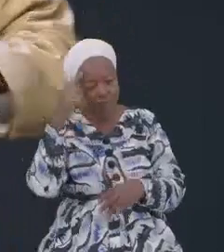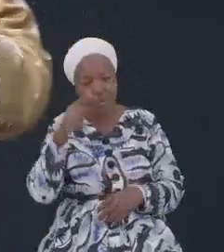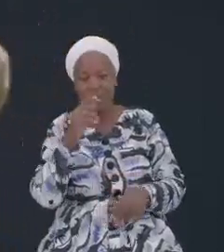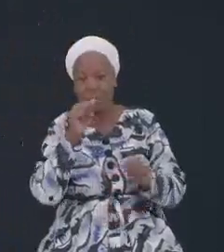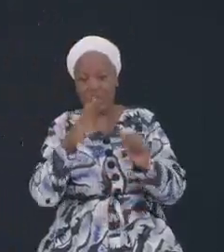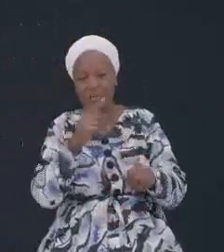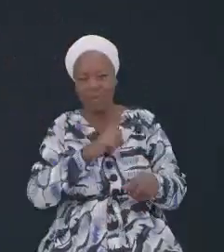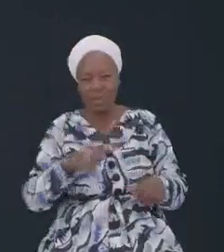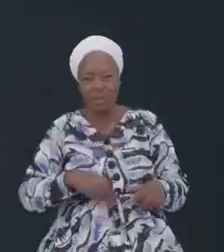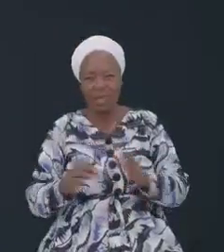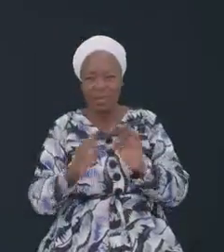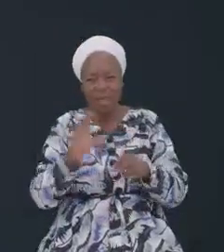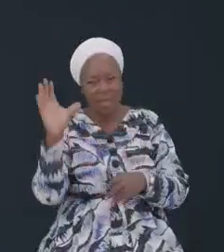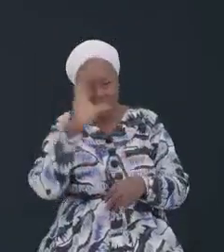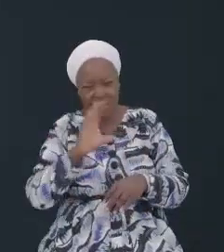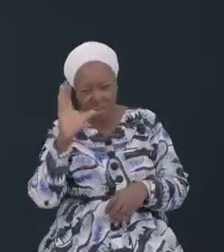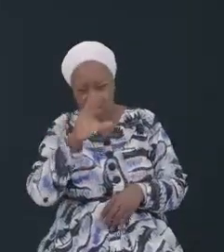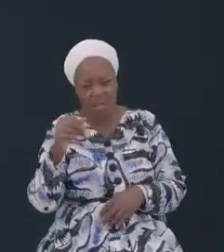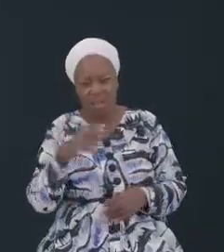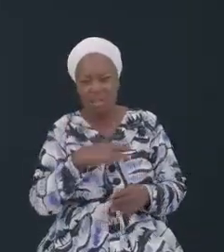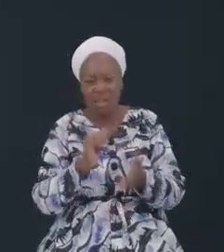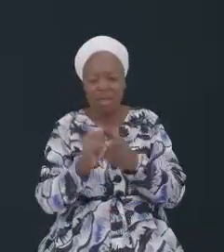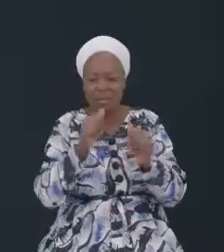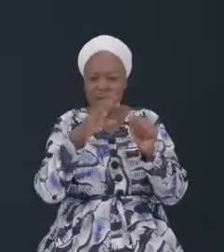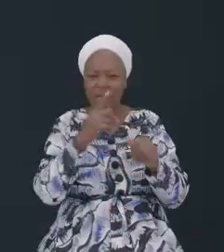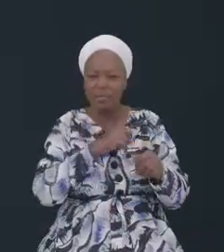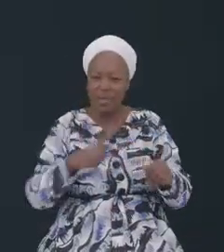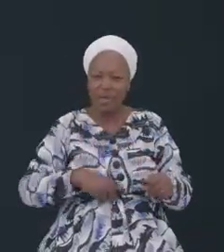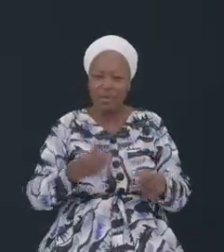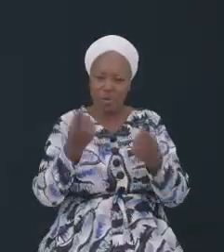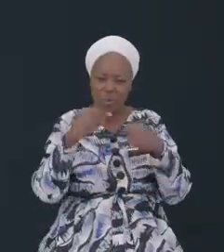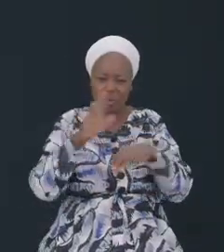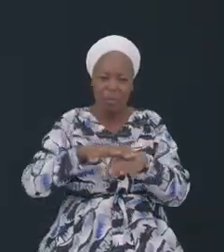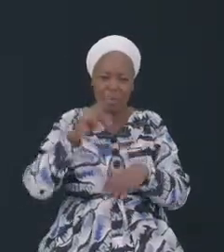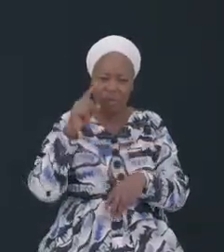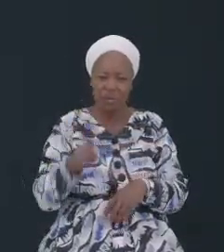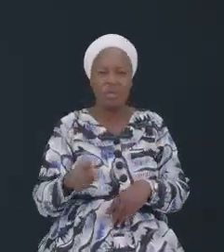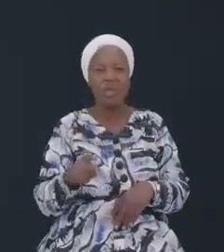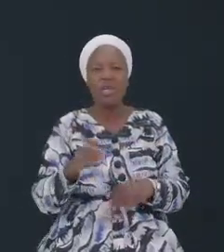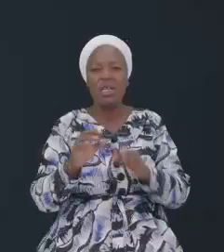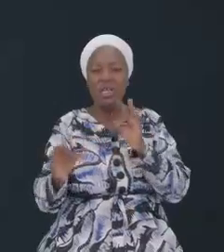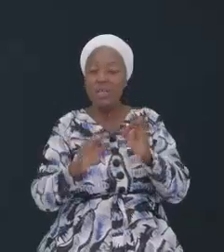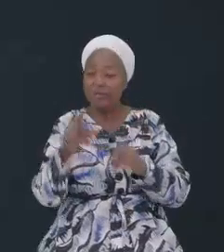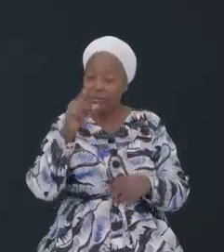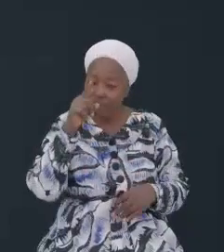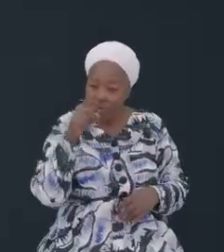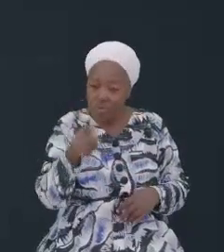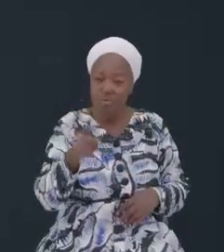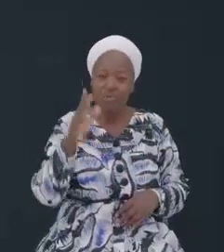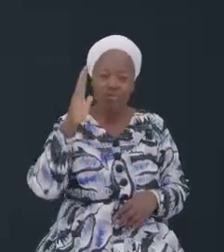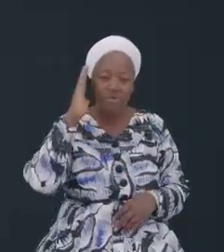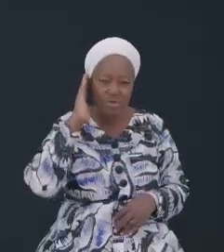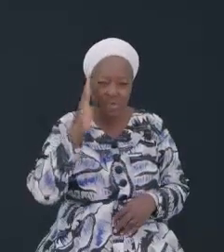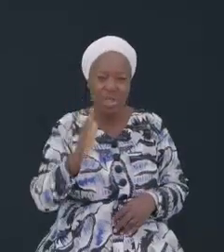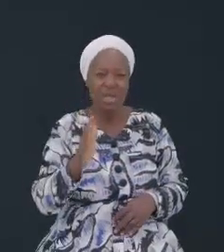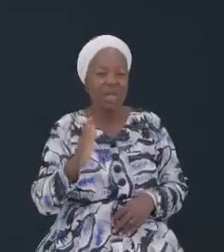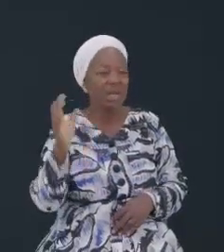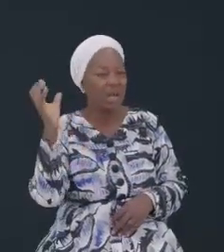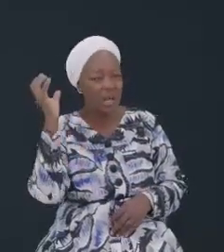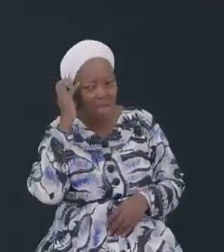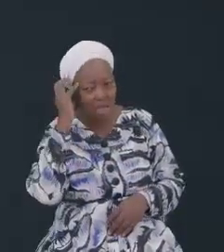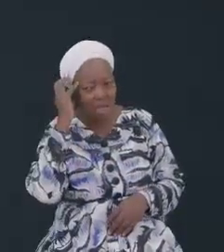God, if you are searching that the blessings of God will be upon you, if thou shalt